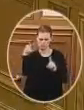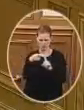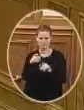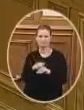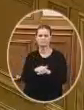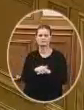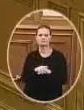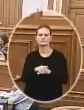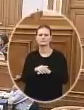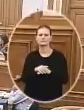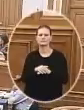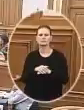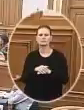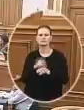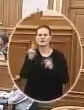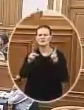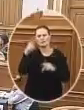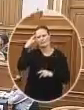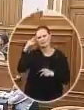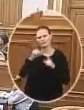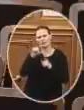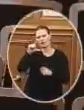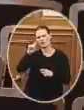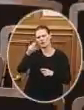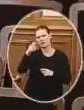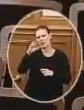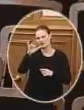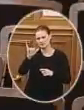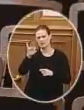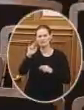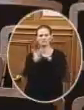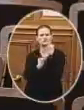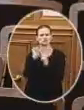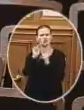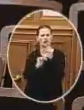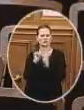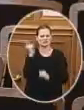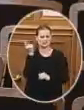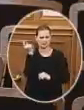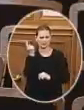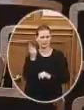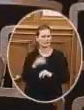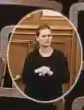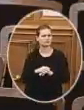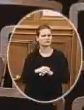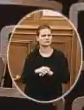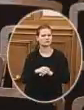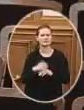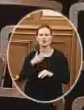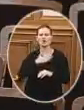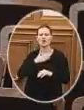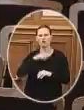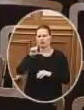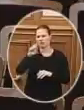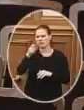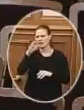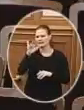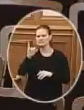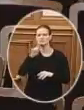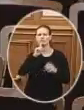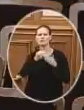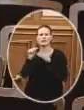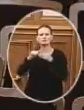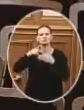about legacy, and people think of legacy as constructing something, concrete and steel. The idea of program legacies that change the way we do